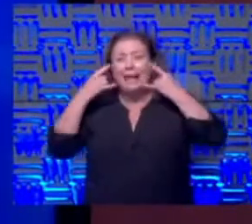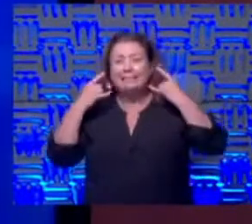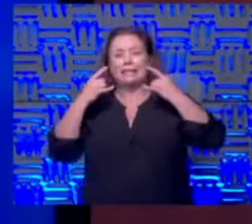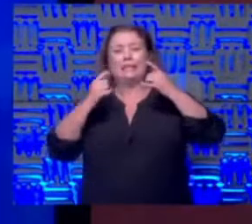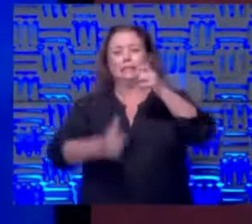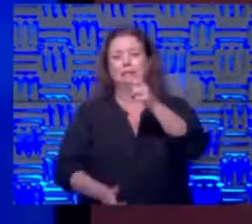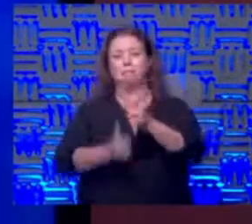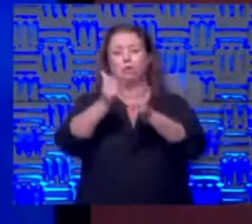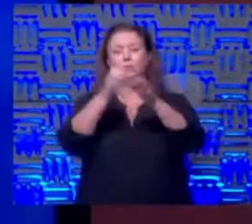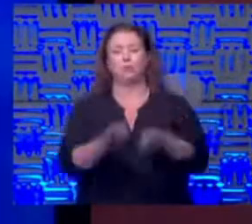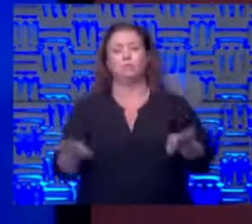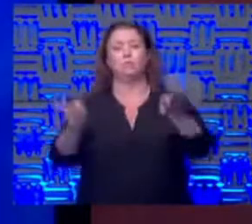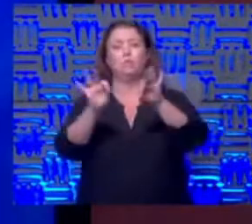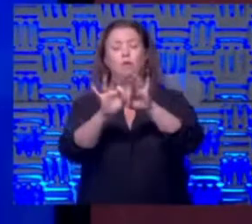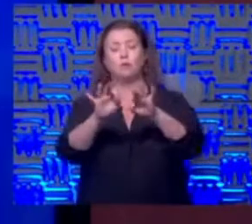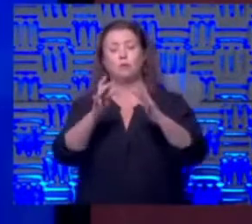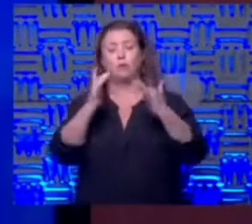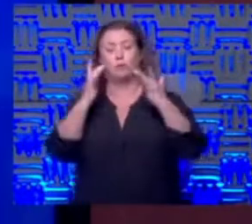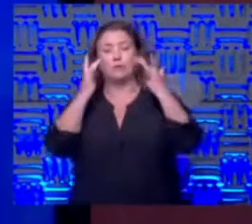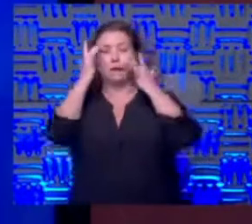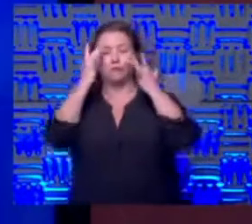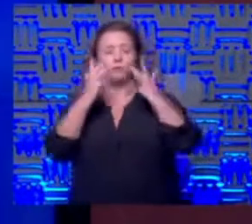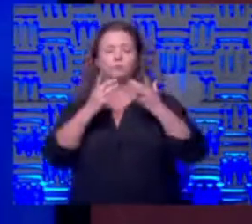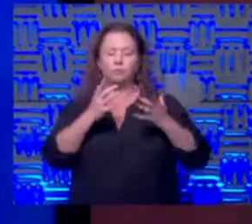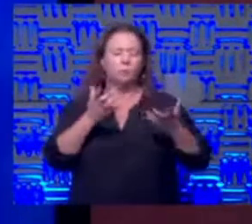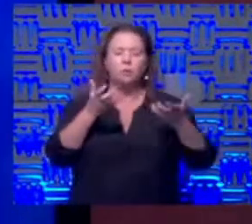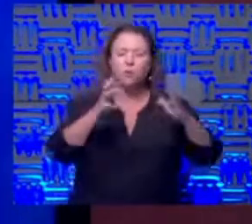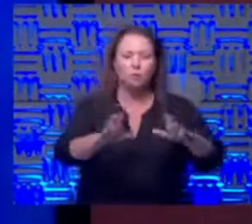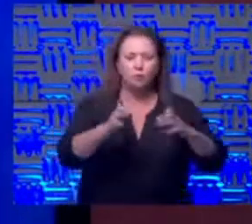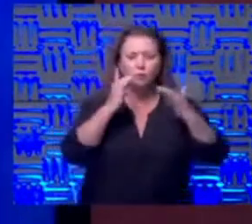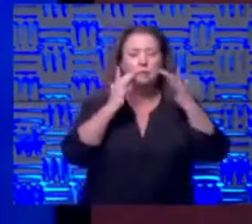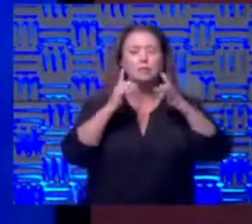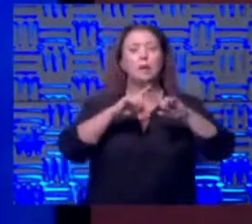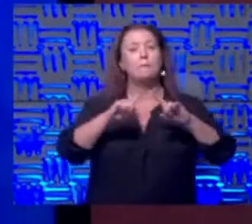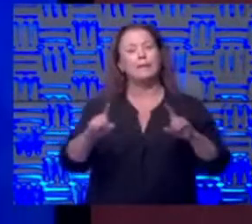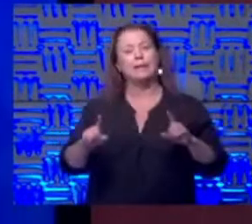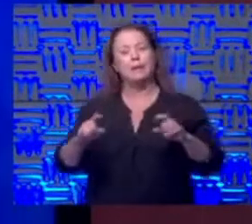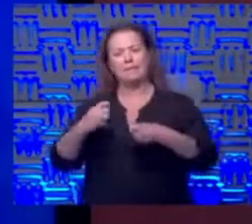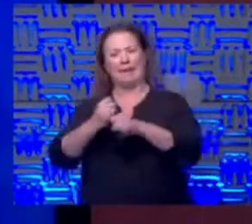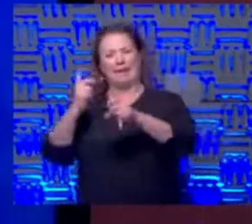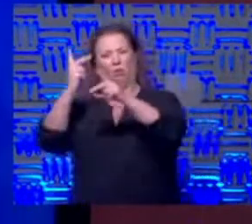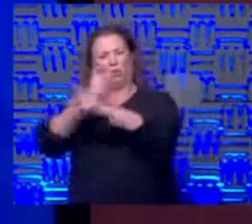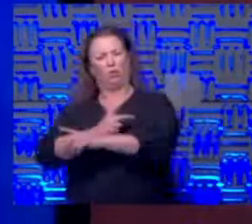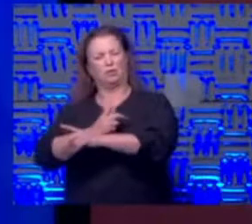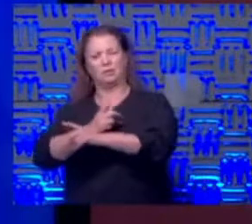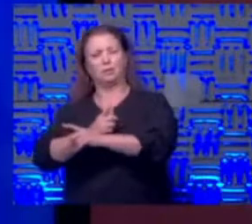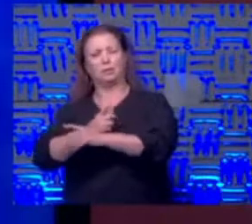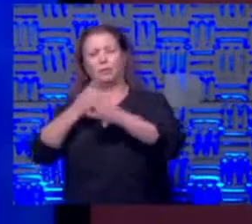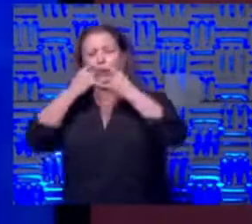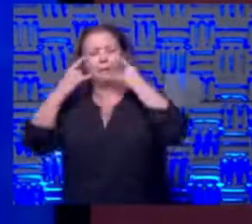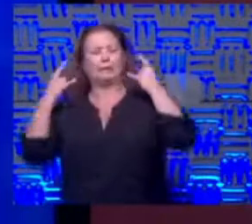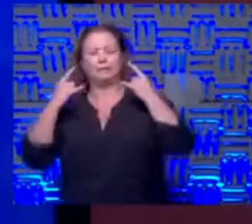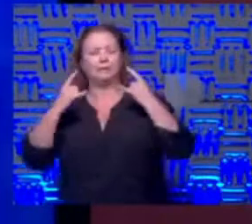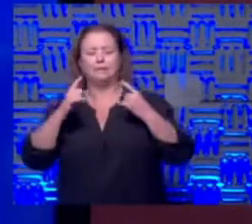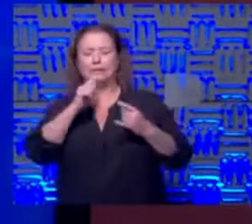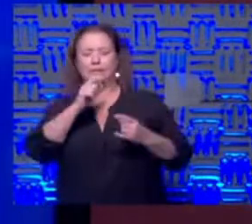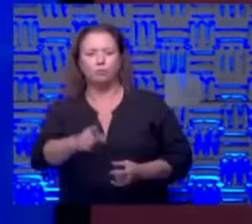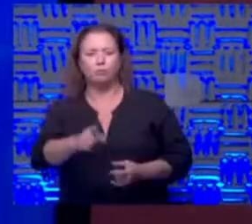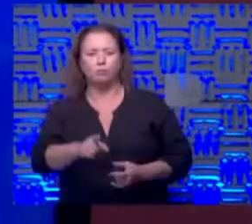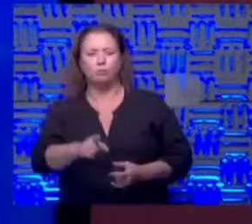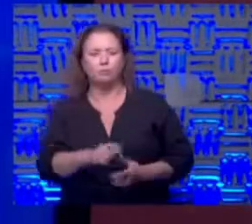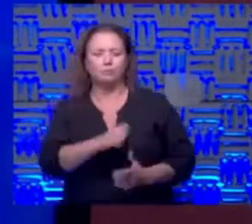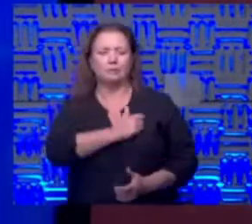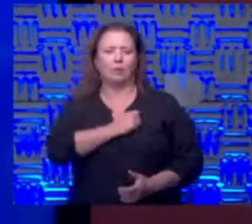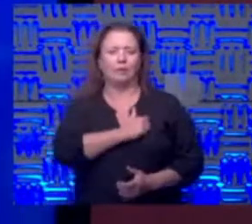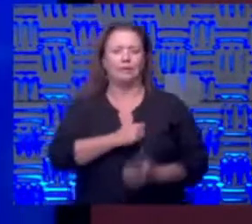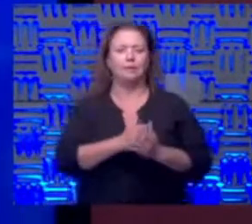more important, and that even though you Yes. touch a mask, we don't like it, Right. but it doesn't make it worse than wearing a mask. That is just a wives' tale, old wives' tale. Sorry, that